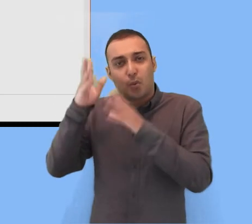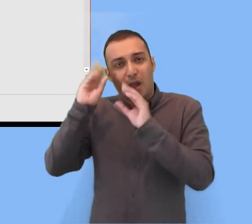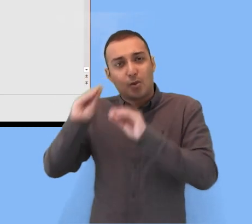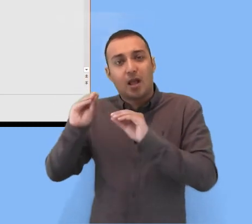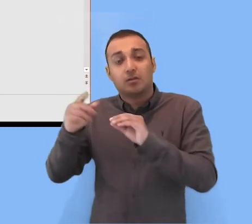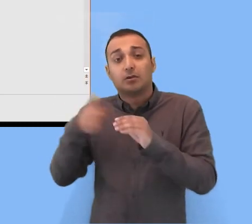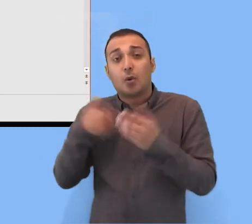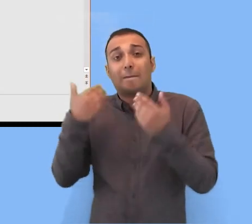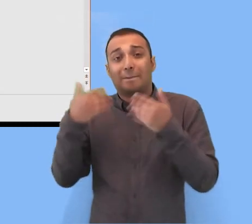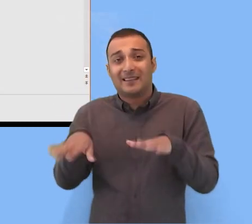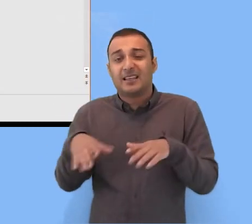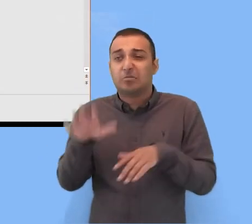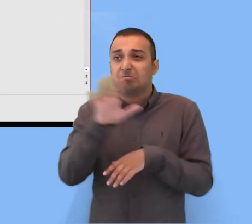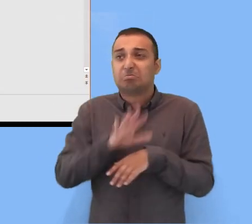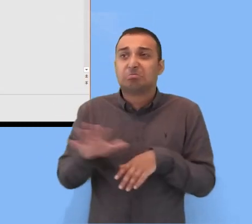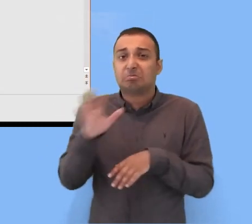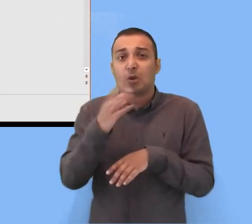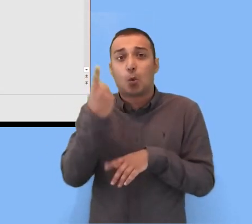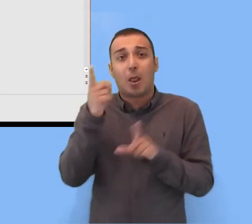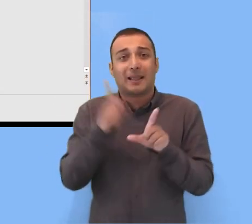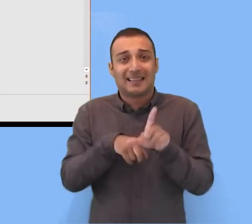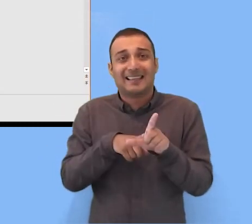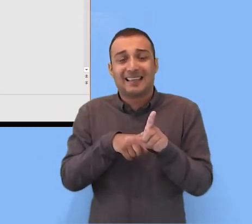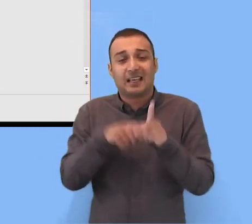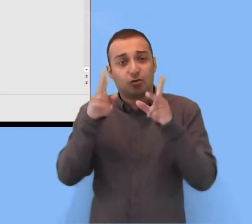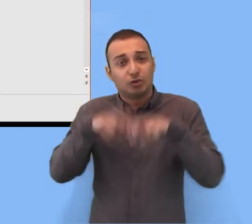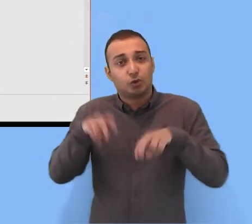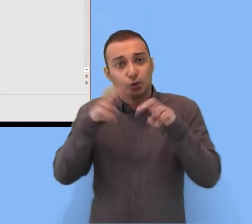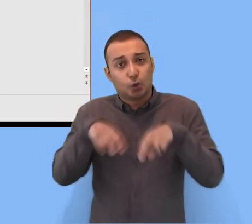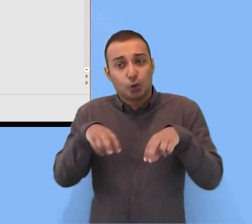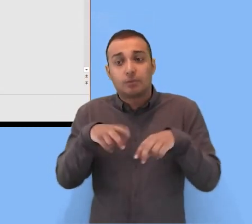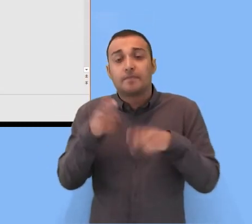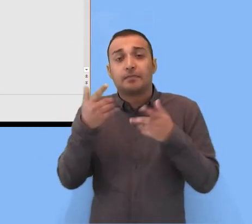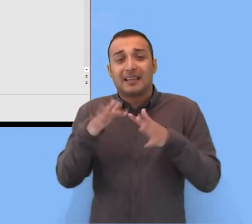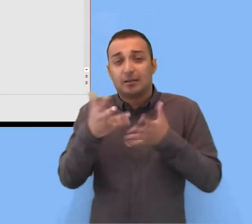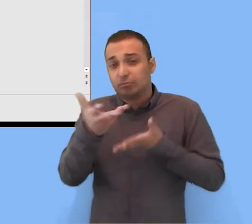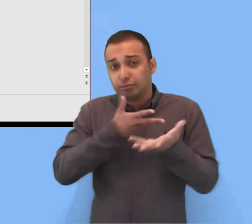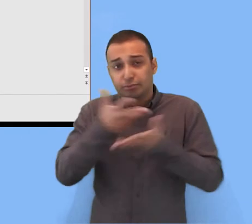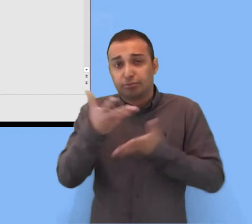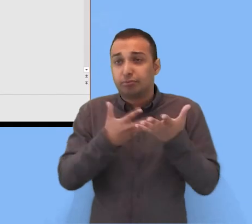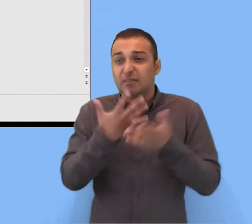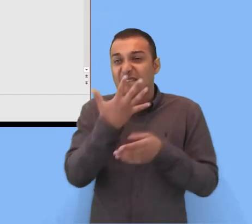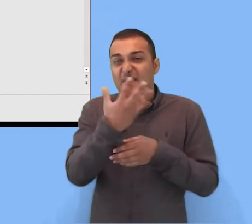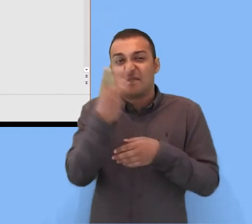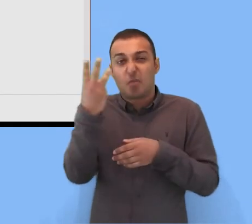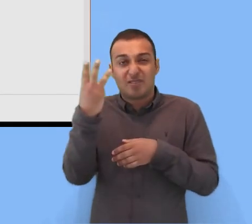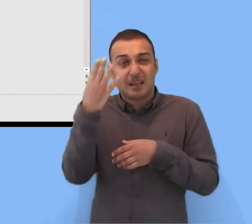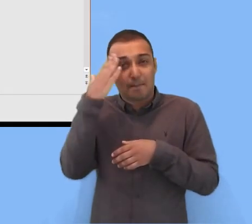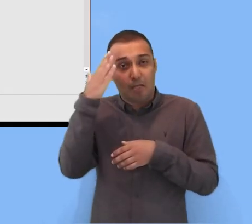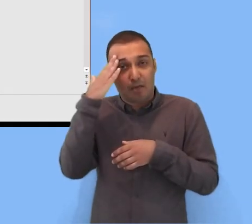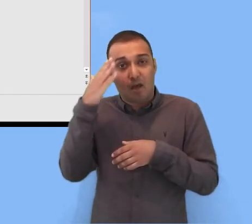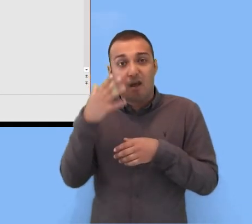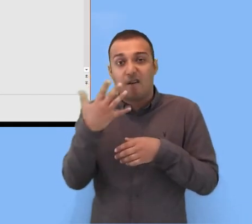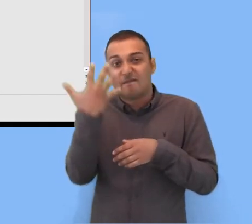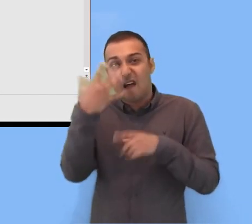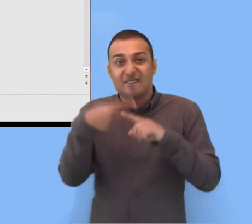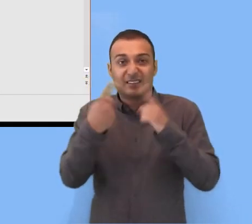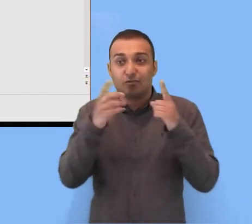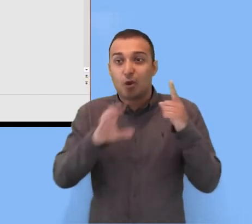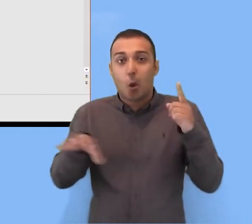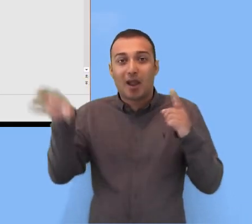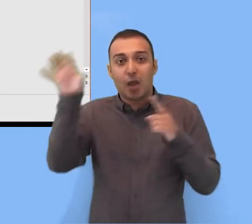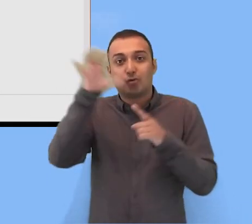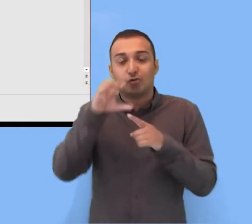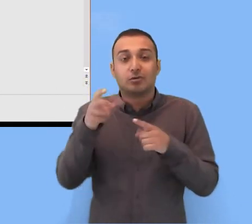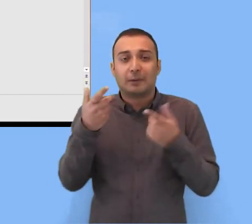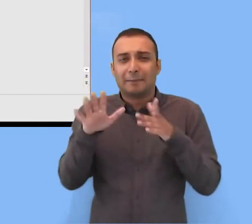of research, talked to about 53 mothers in 5 locations across England, and asked them about their experience of the